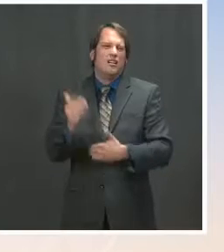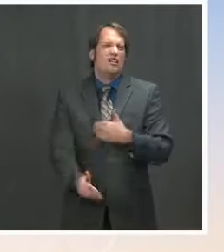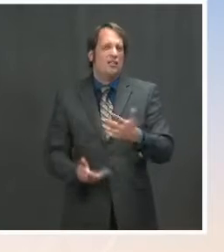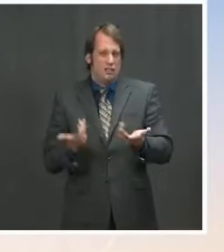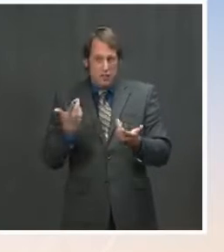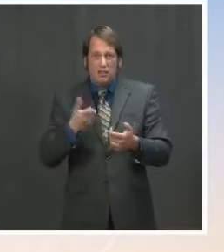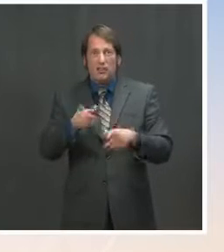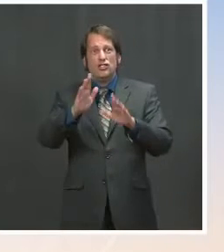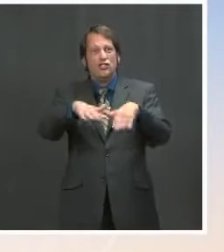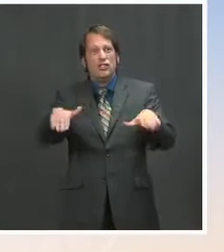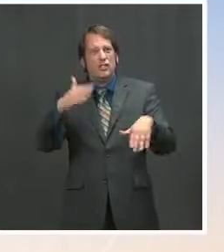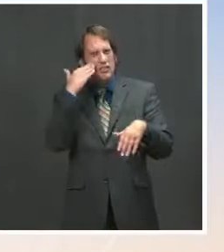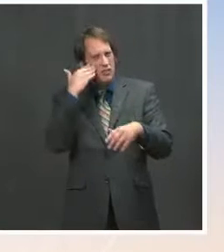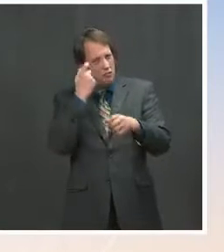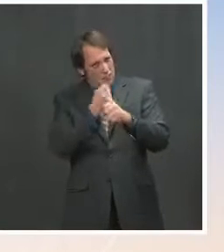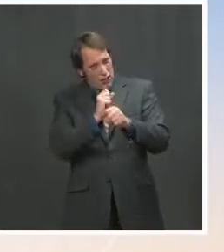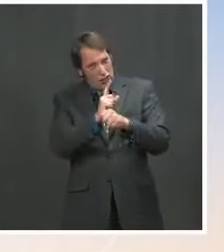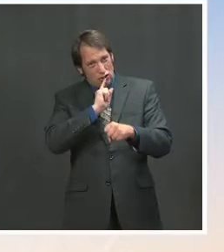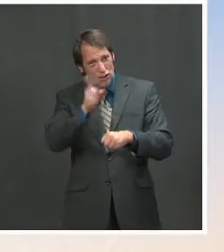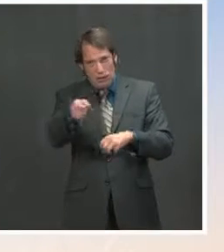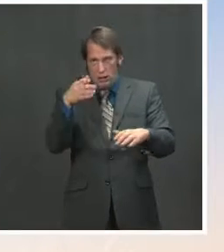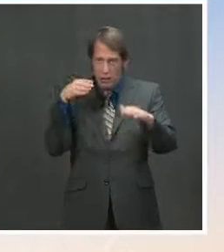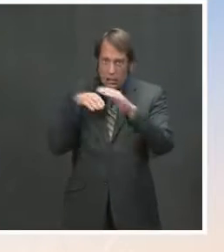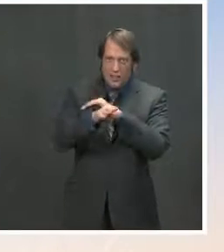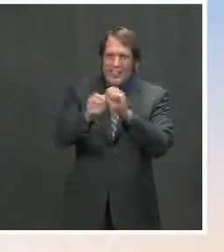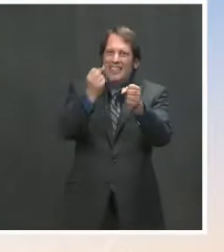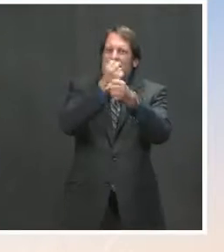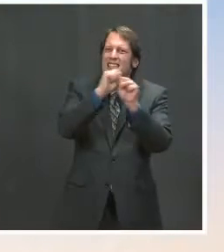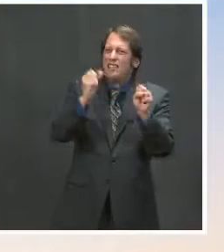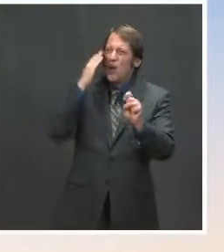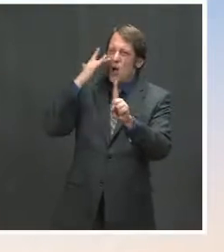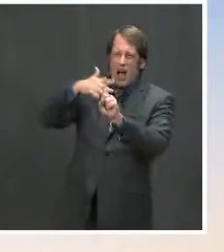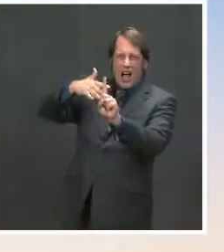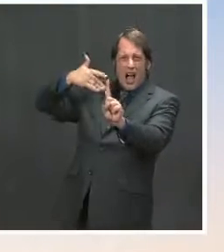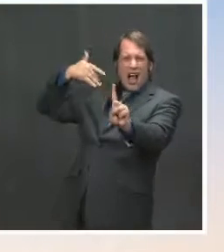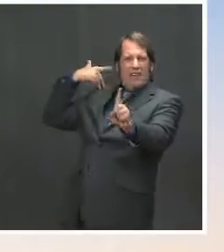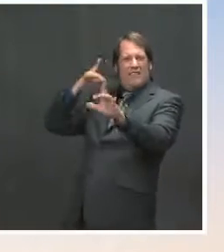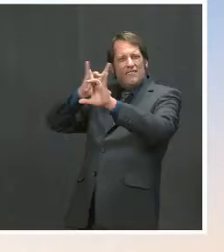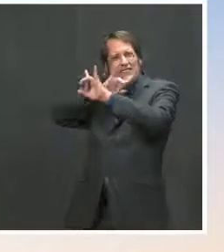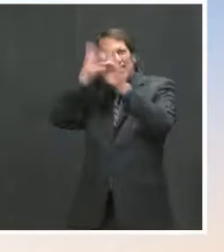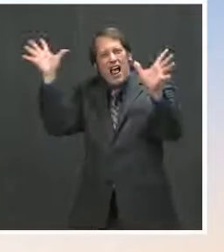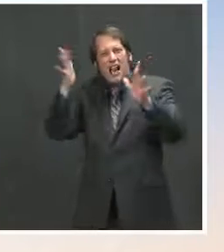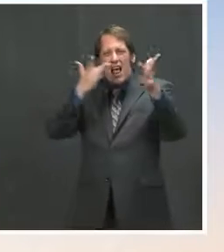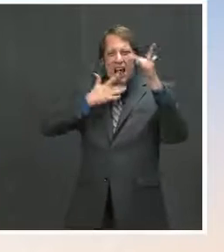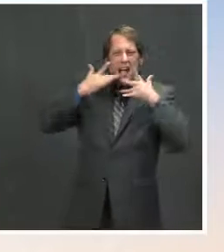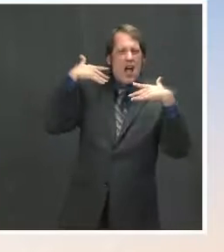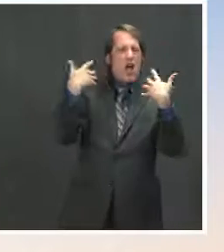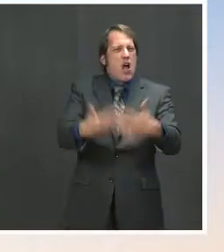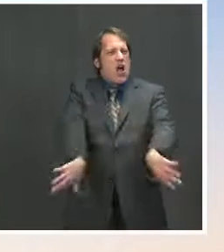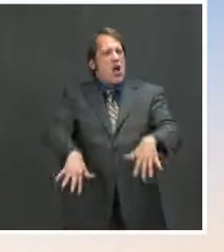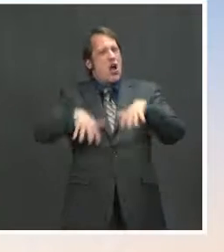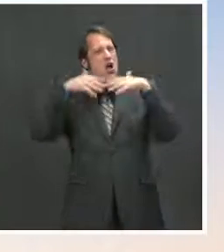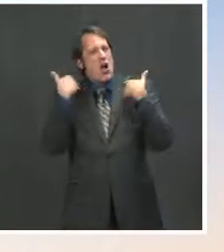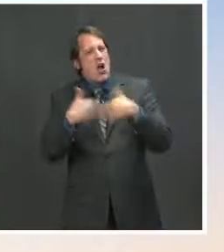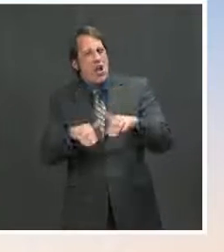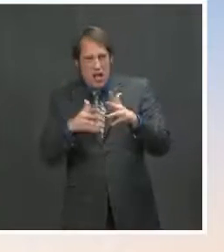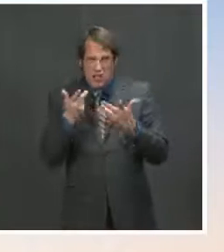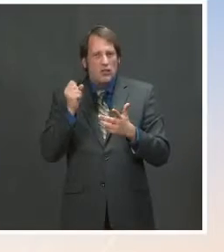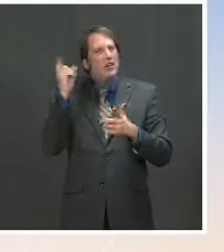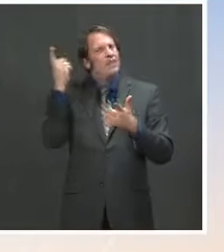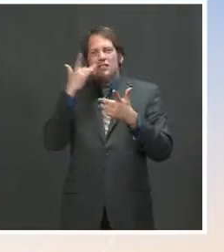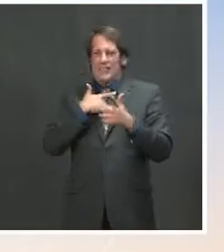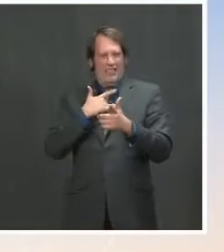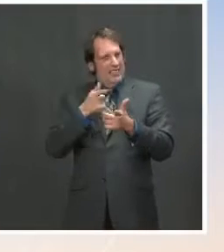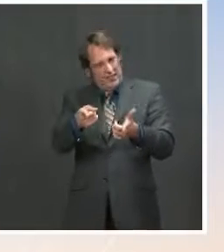refuge from violence, economic hardships, and other dire circumstances is a crisis. He does feel that the crisis in Central America,